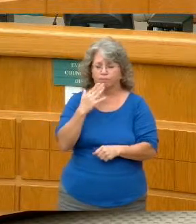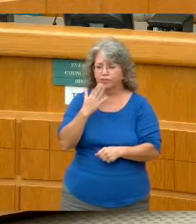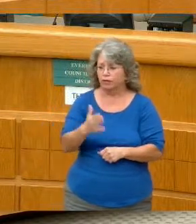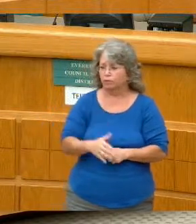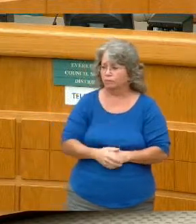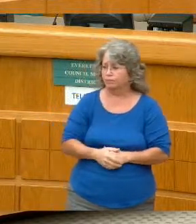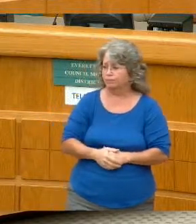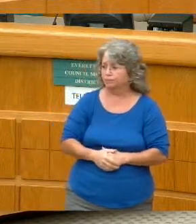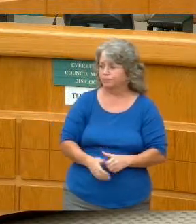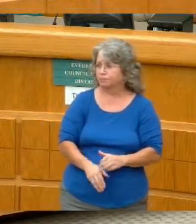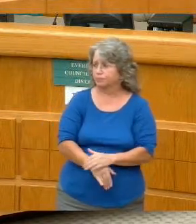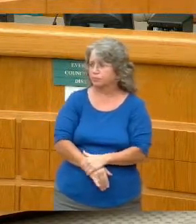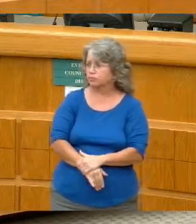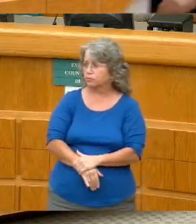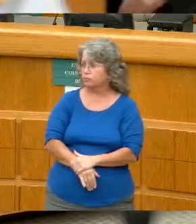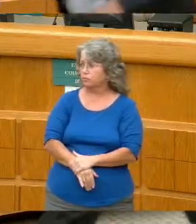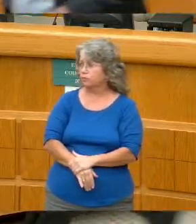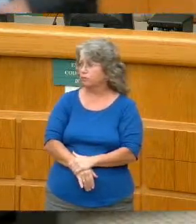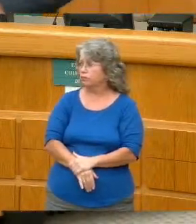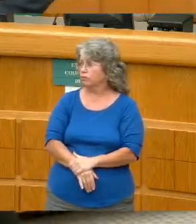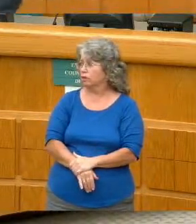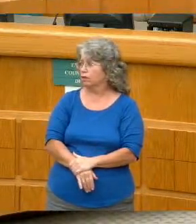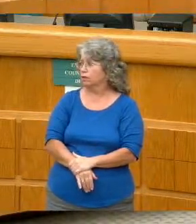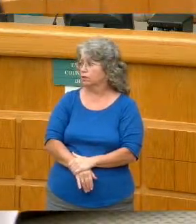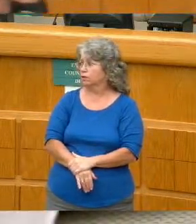All right. Thank you. Thank you.